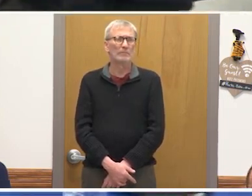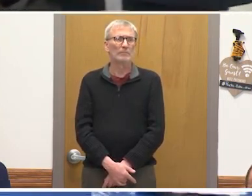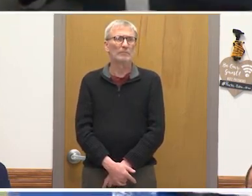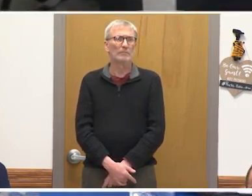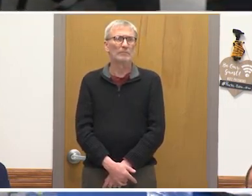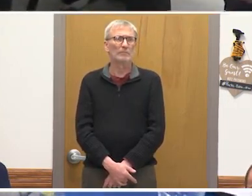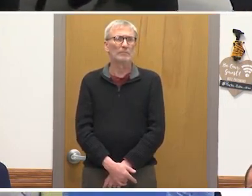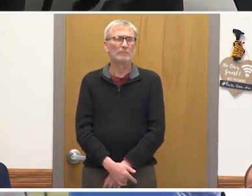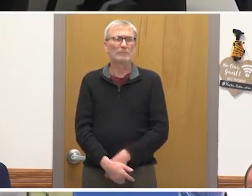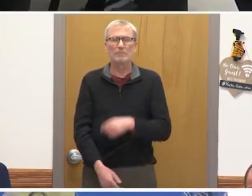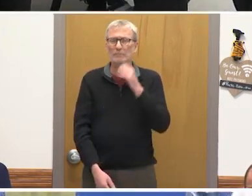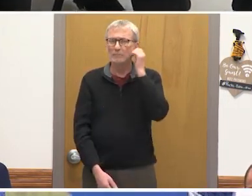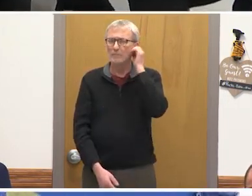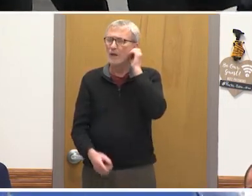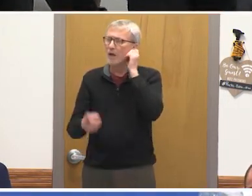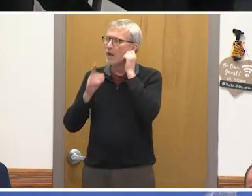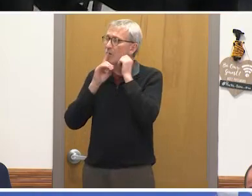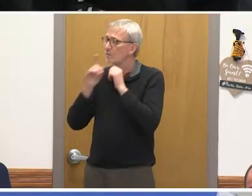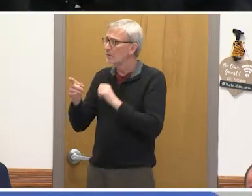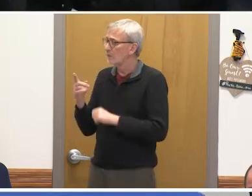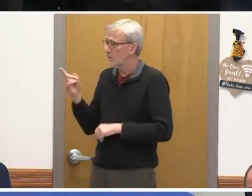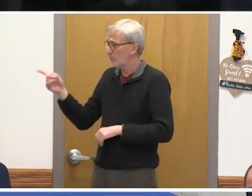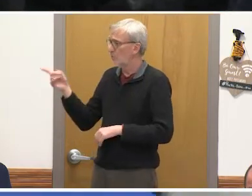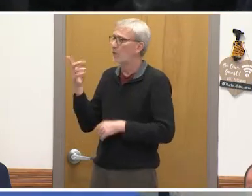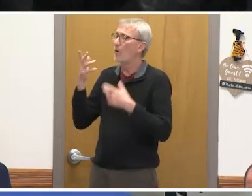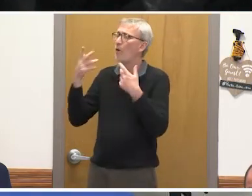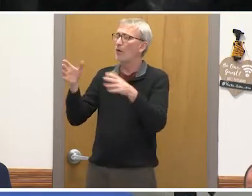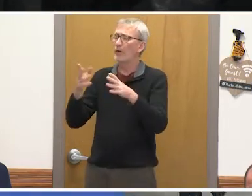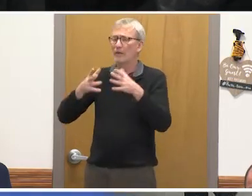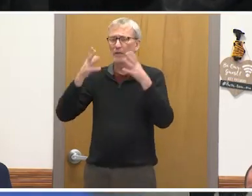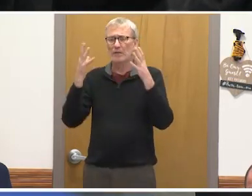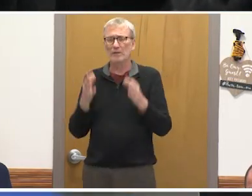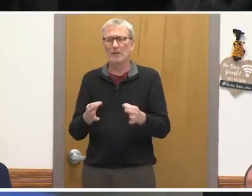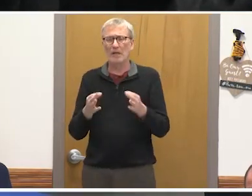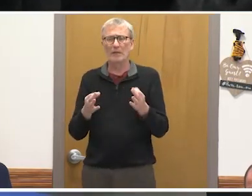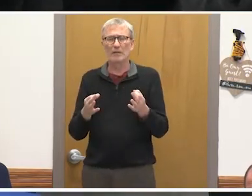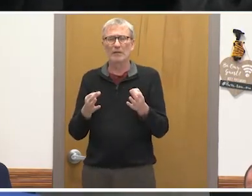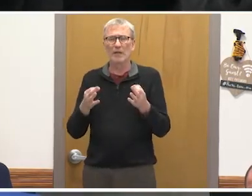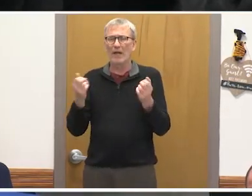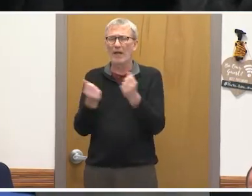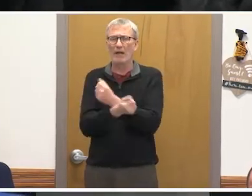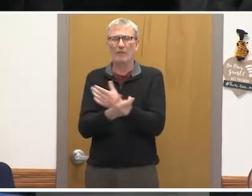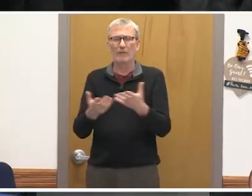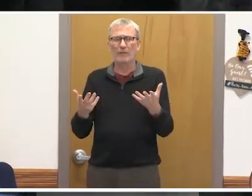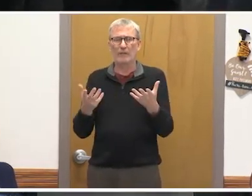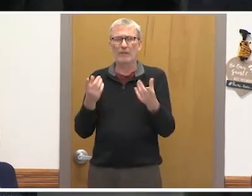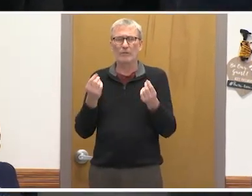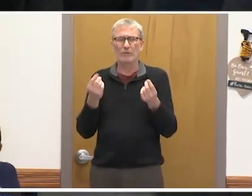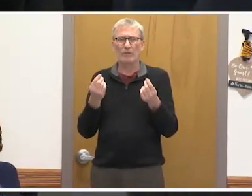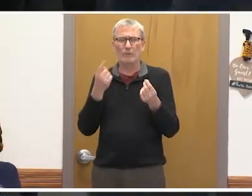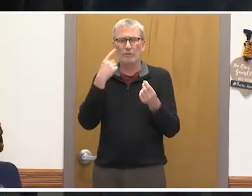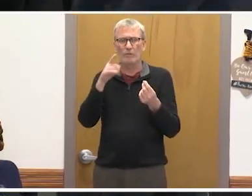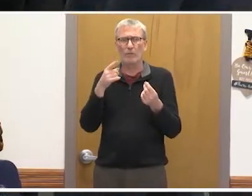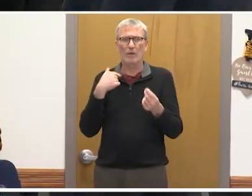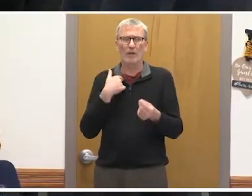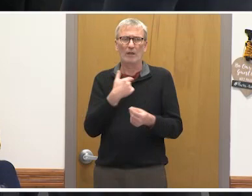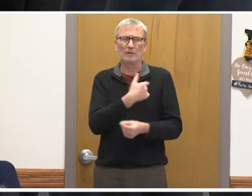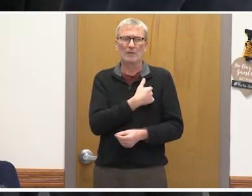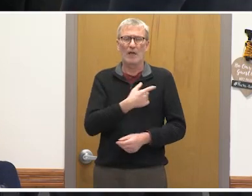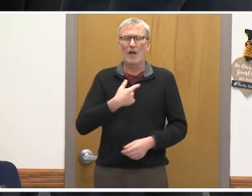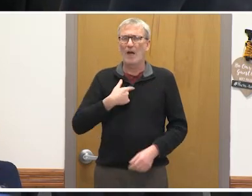So is it true to say that you guys have already made your decision on what you're going to do for this community? I'm